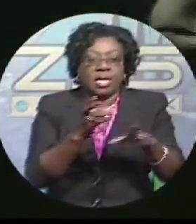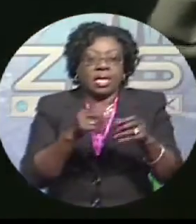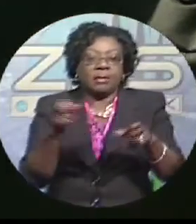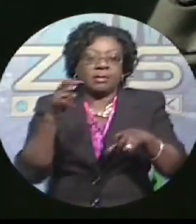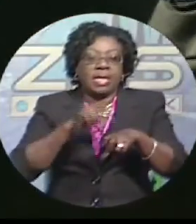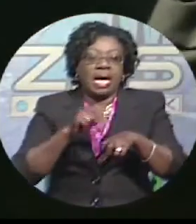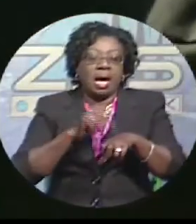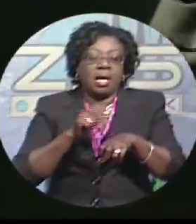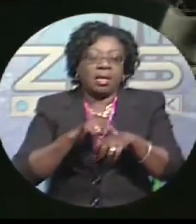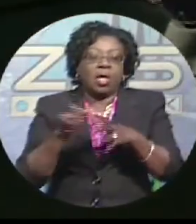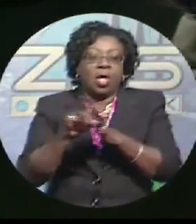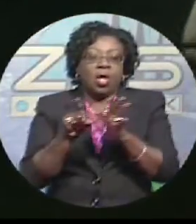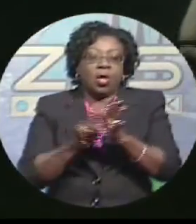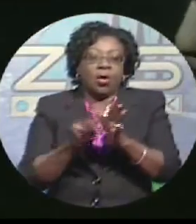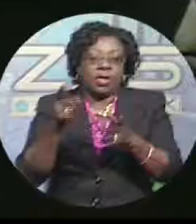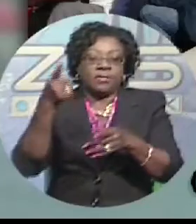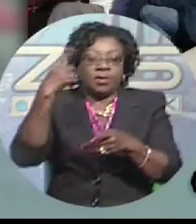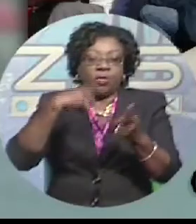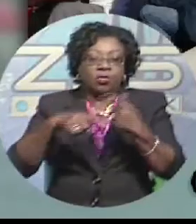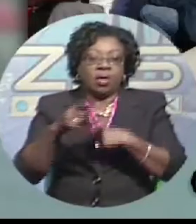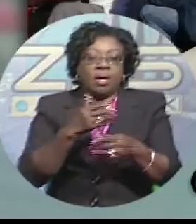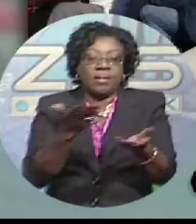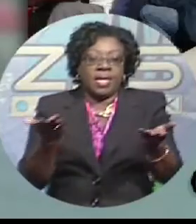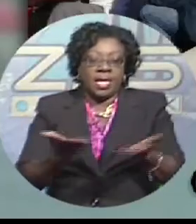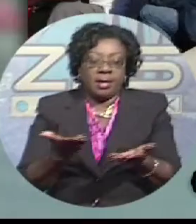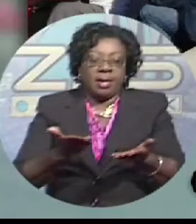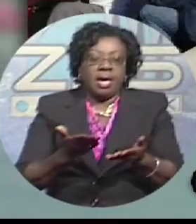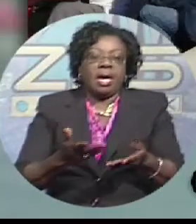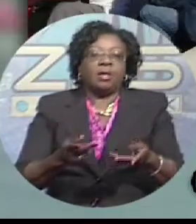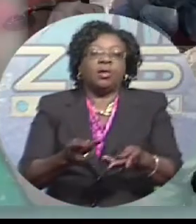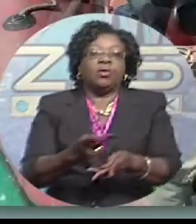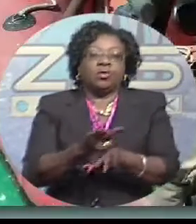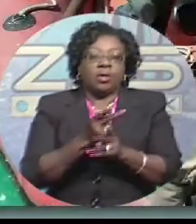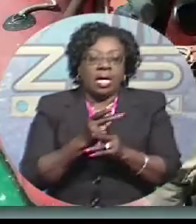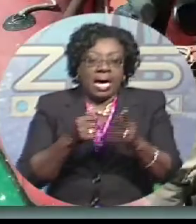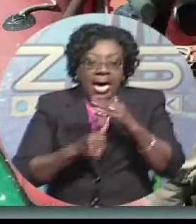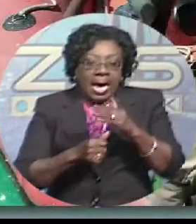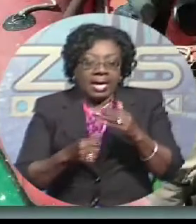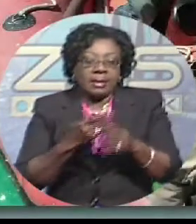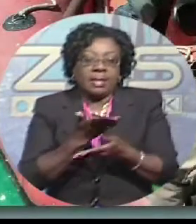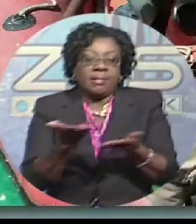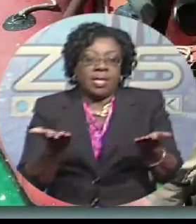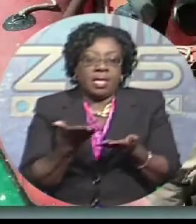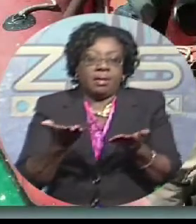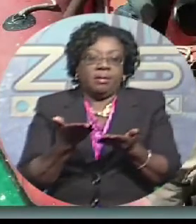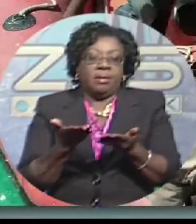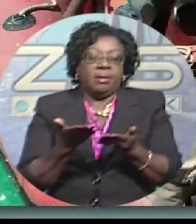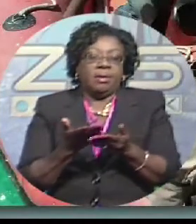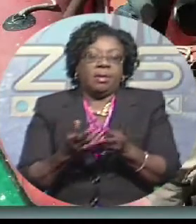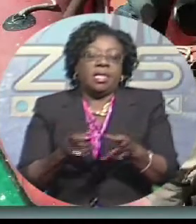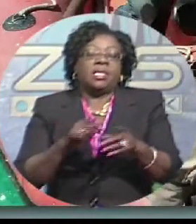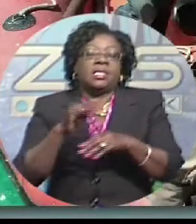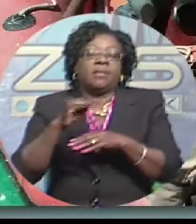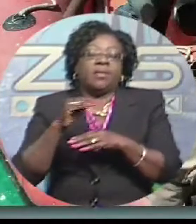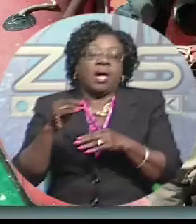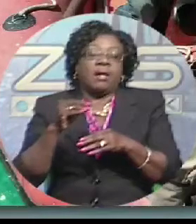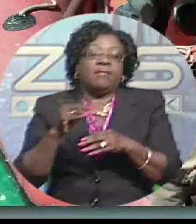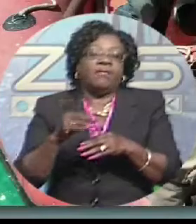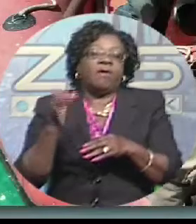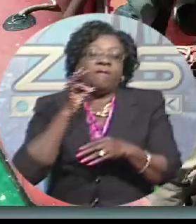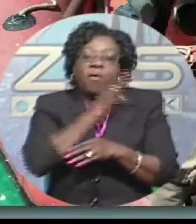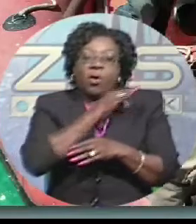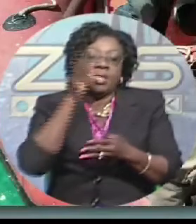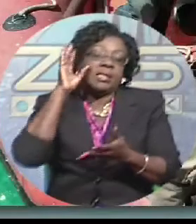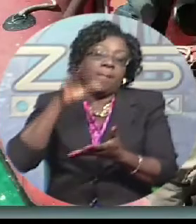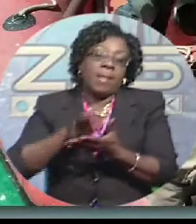for illegal landing and harboring illegal migrants. It also is an offense to enter into a fraudulent marriage, and the powers